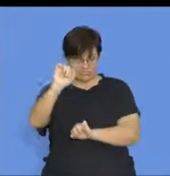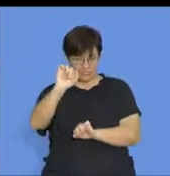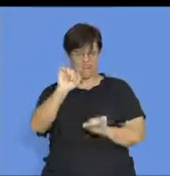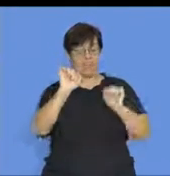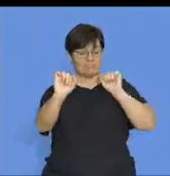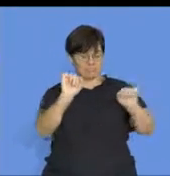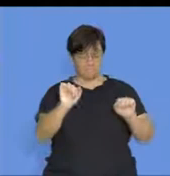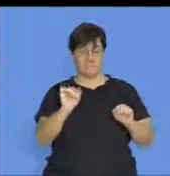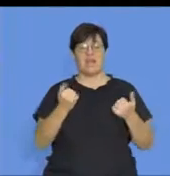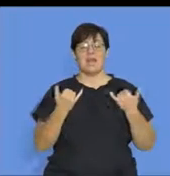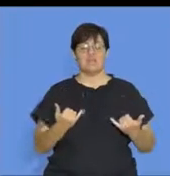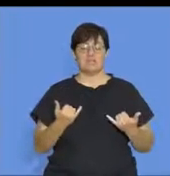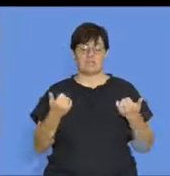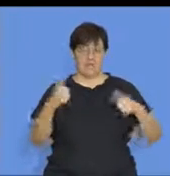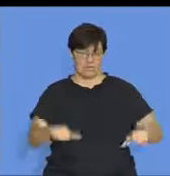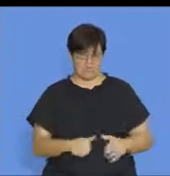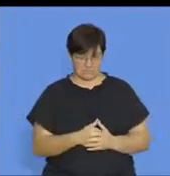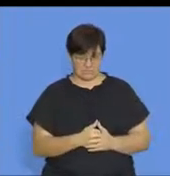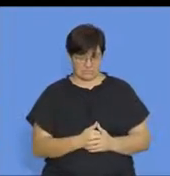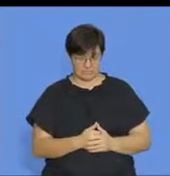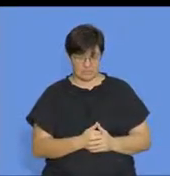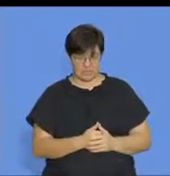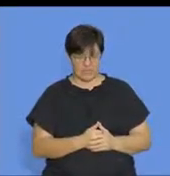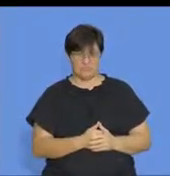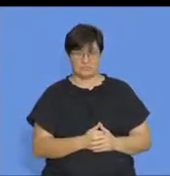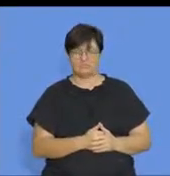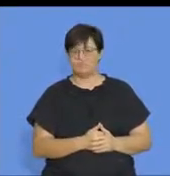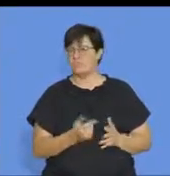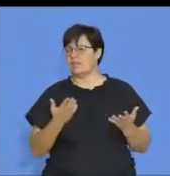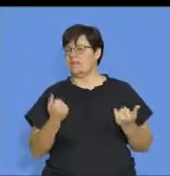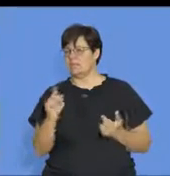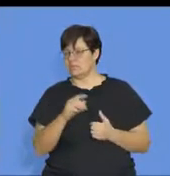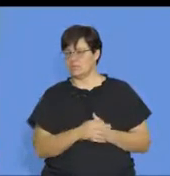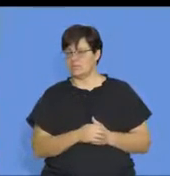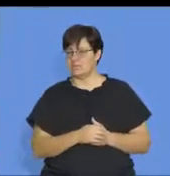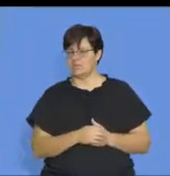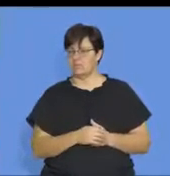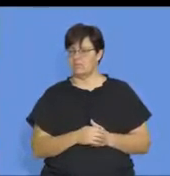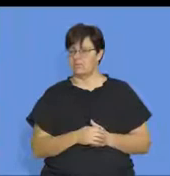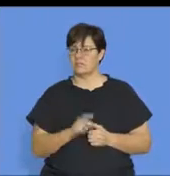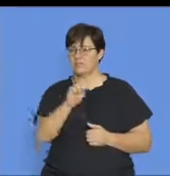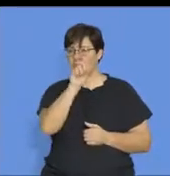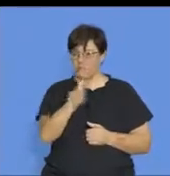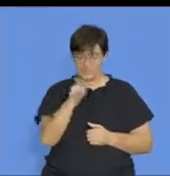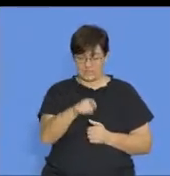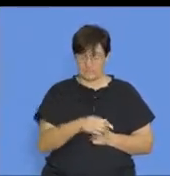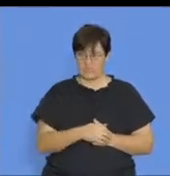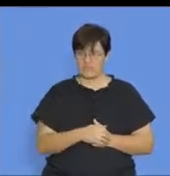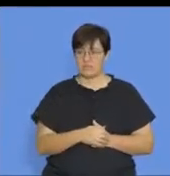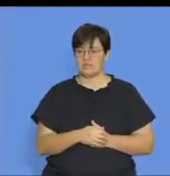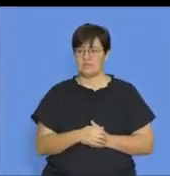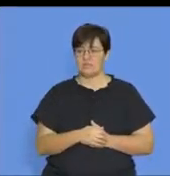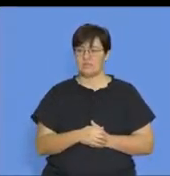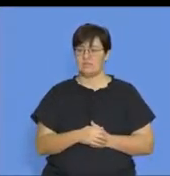me? Right, what am I expected to do? So let's go to the actual question itself. Study